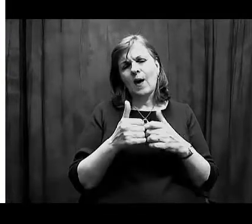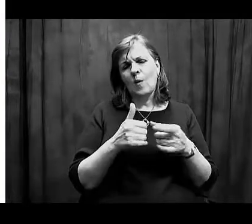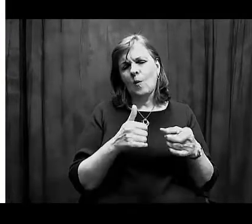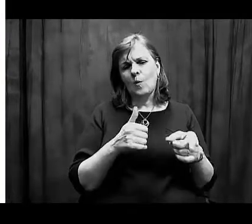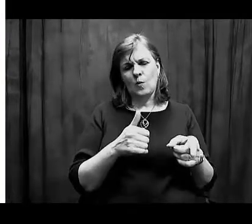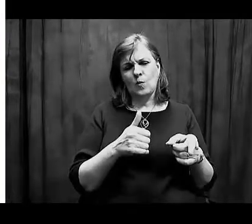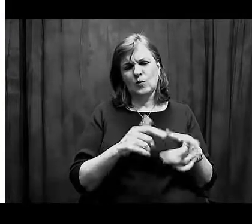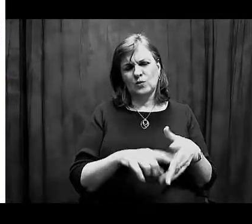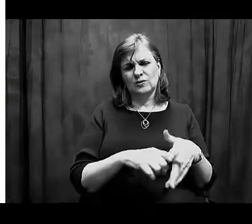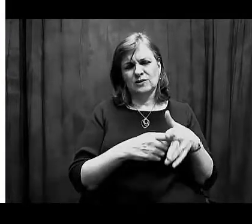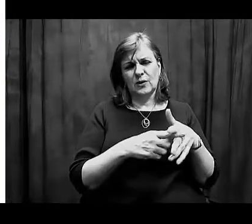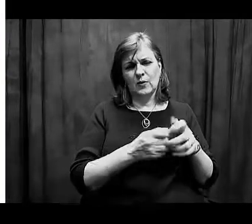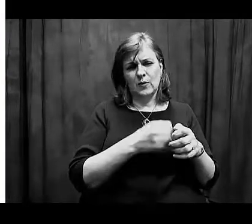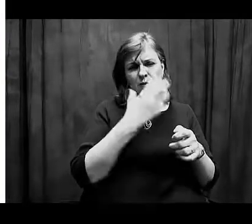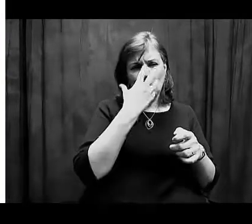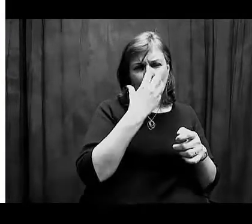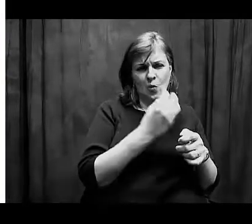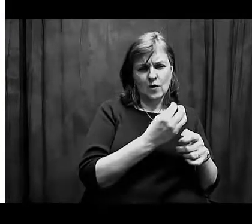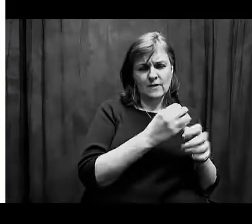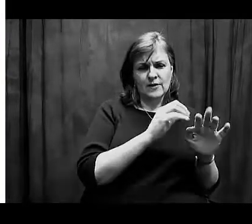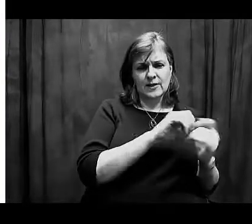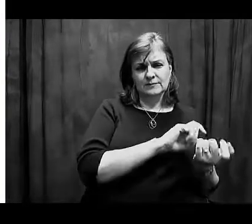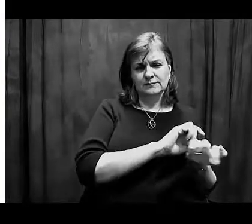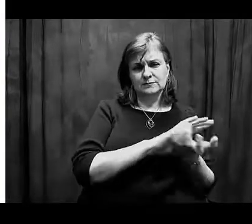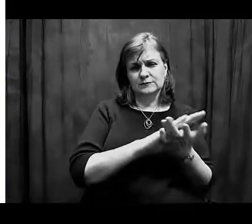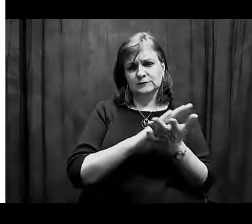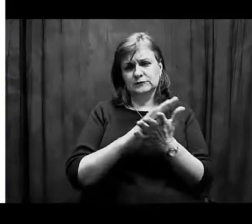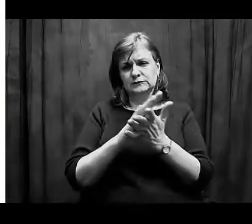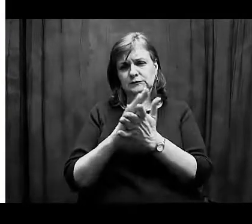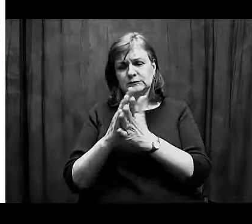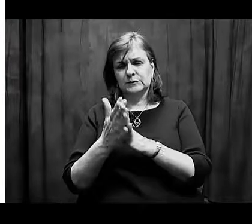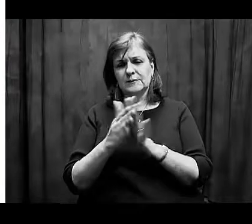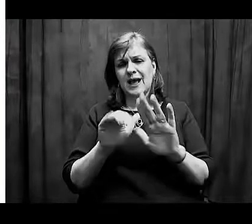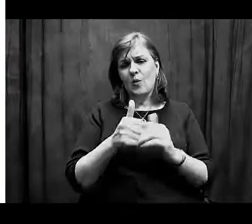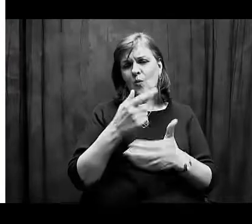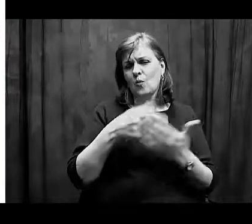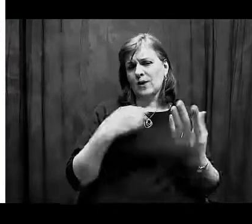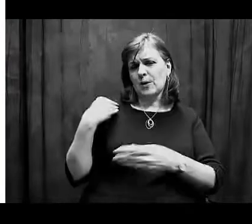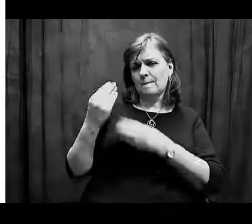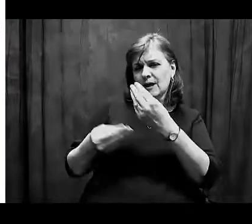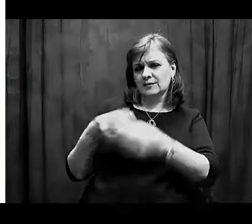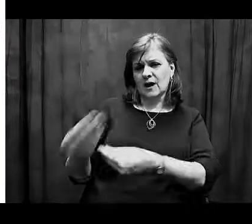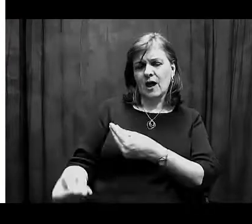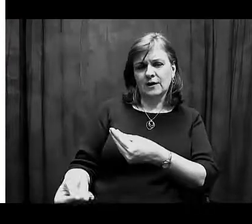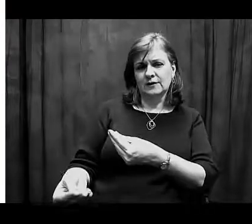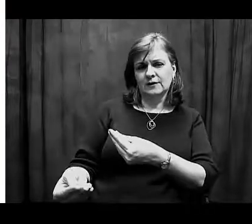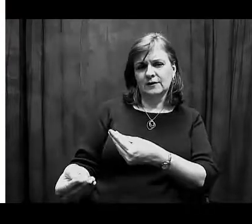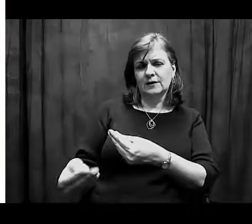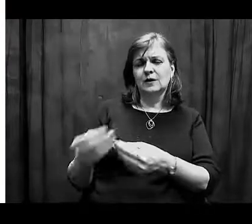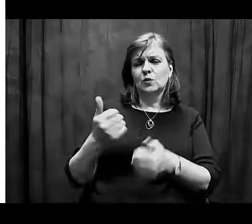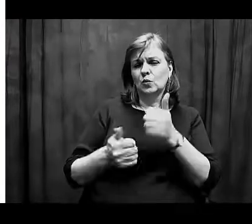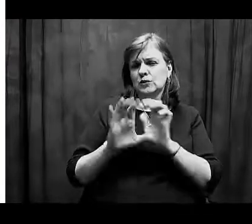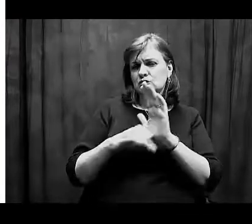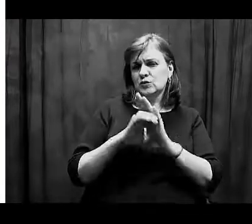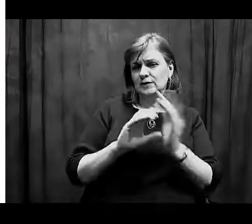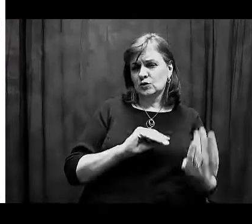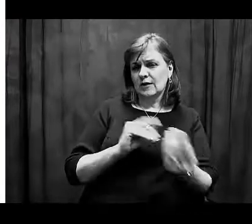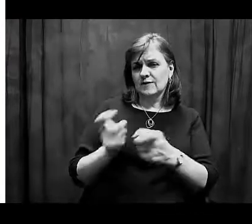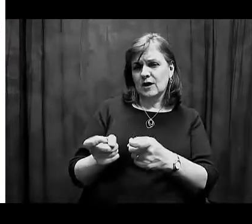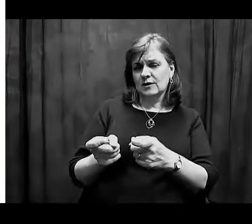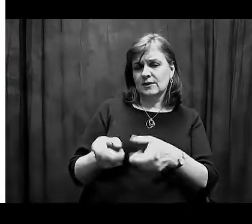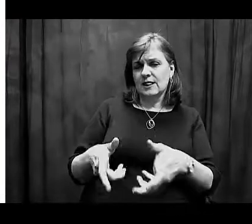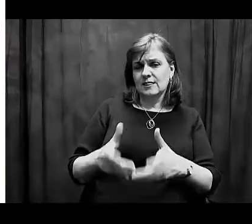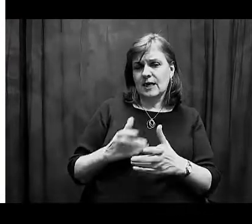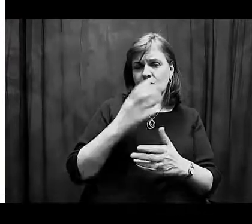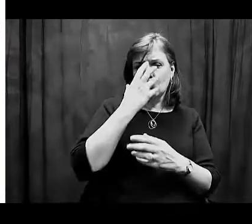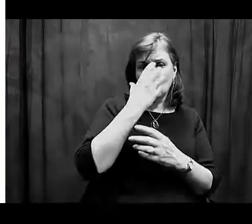we have to think about how you could get an inheritance, a genetic passing on of traits